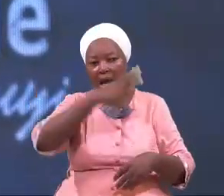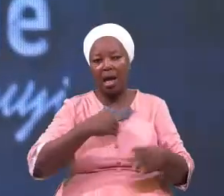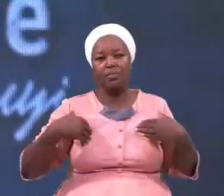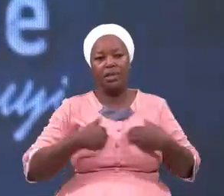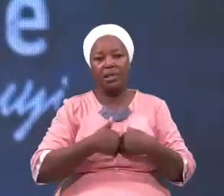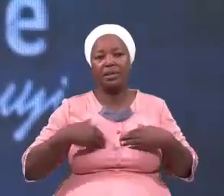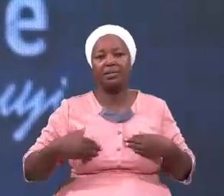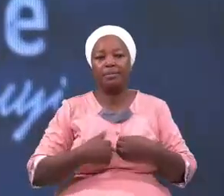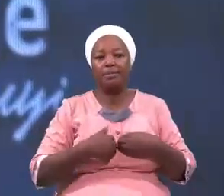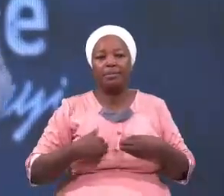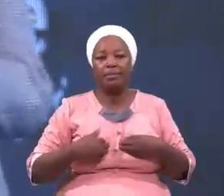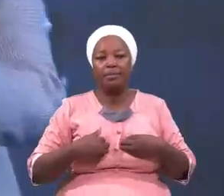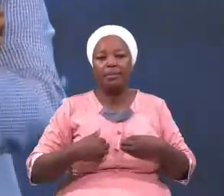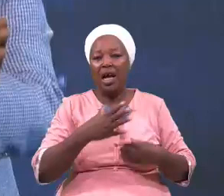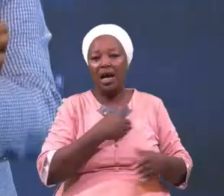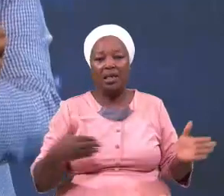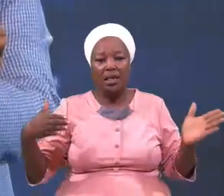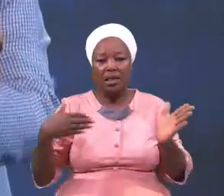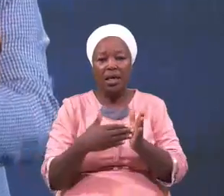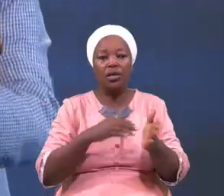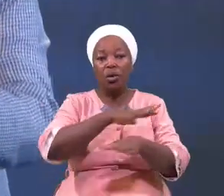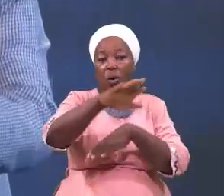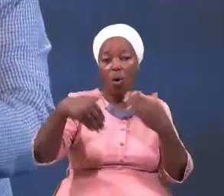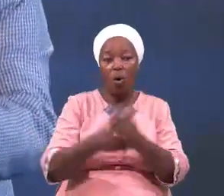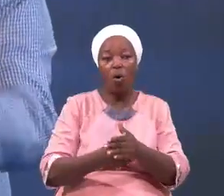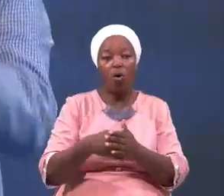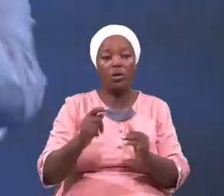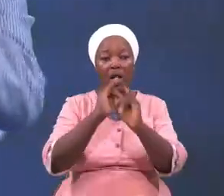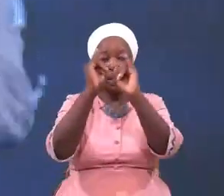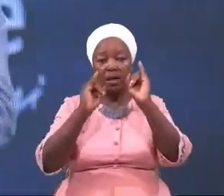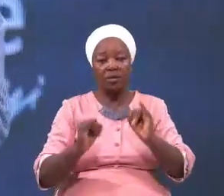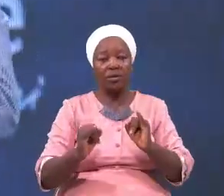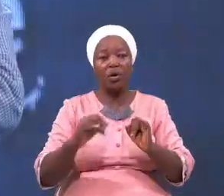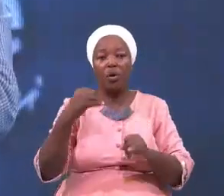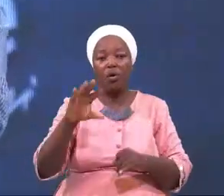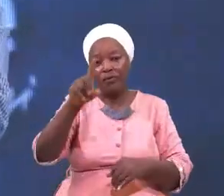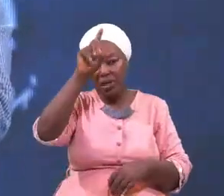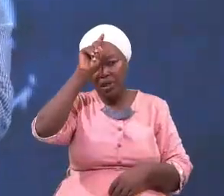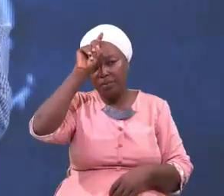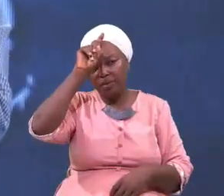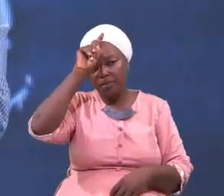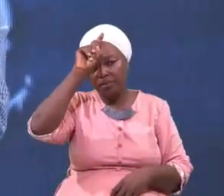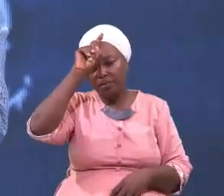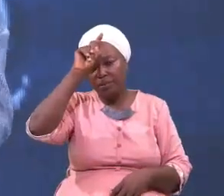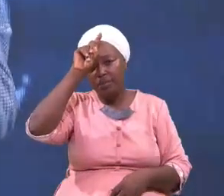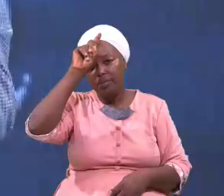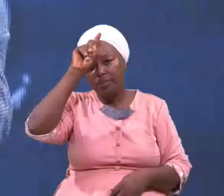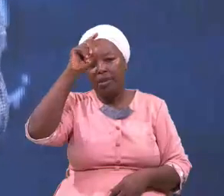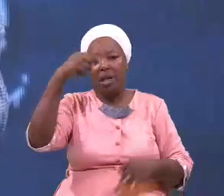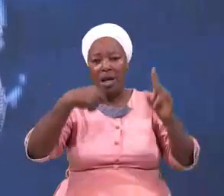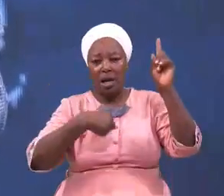beast, and against all the gods of Egypt,